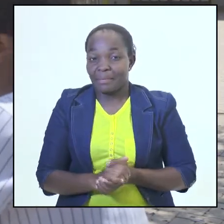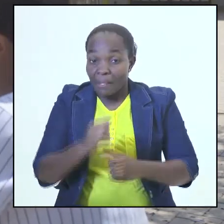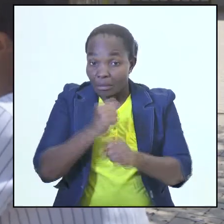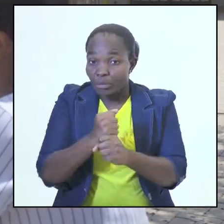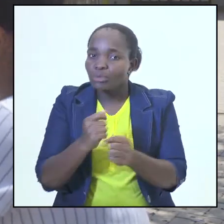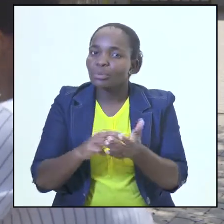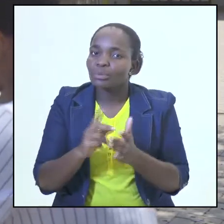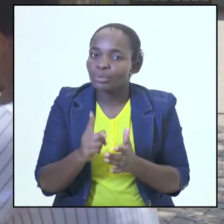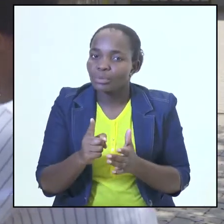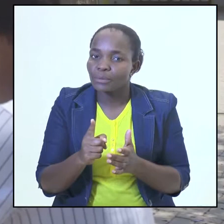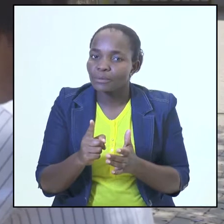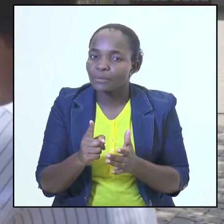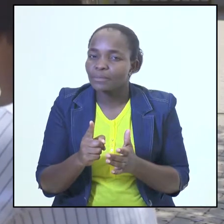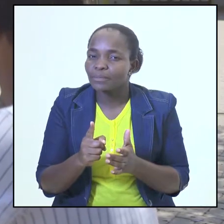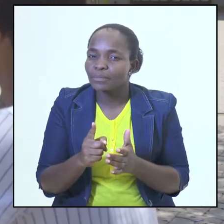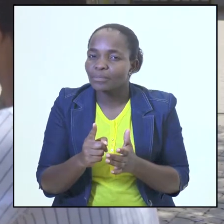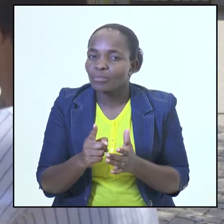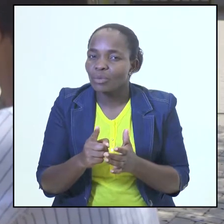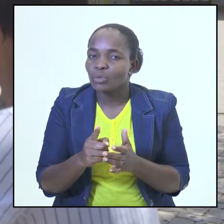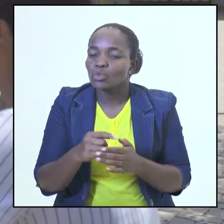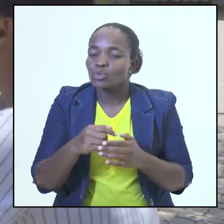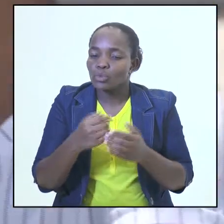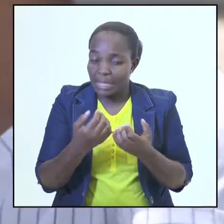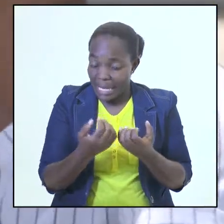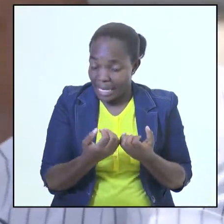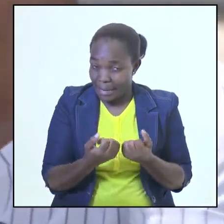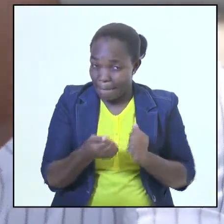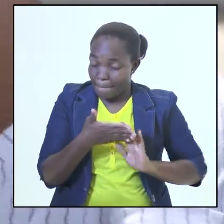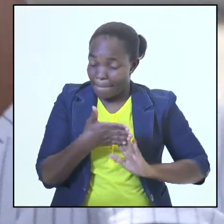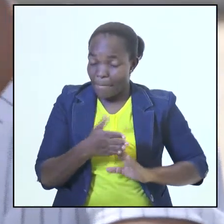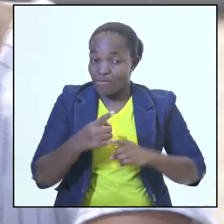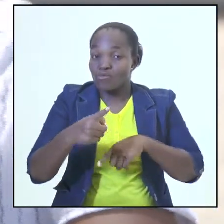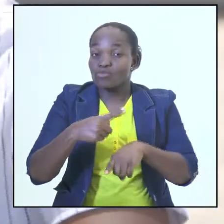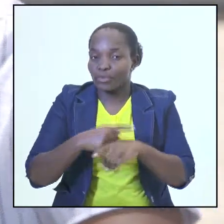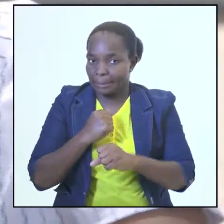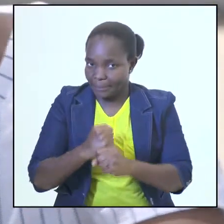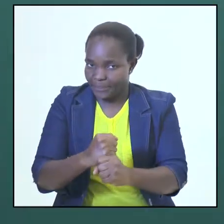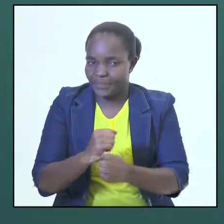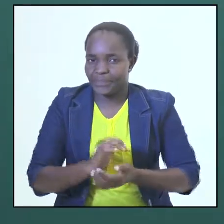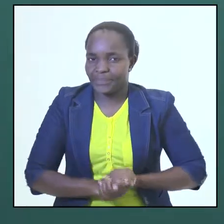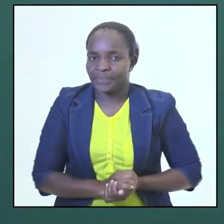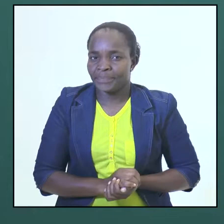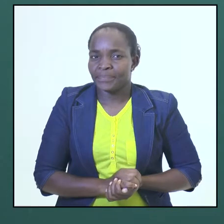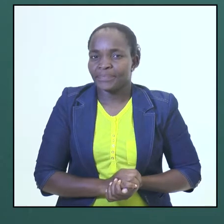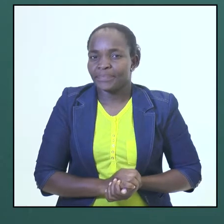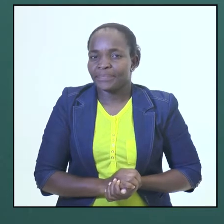Sustainable means it wouldn't have lasted like that for long. Yeah. Wait. It says here,